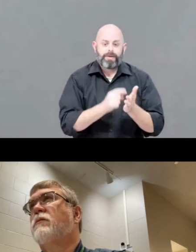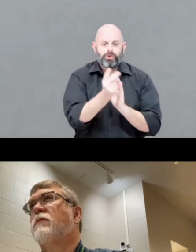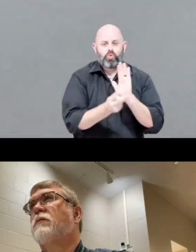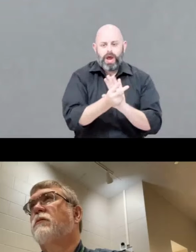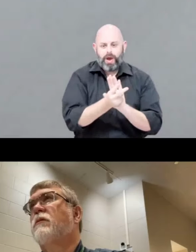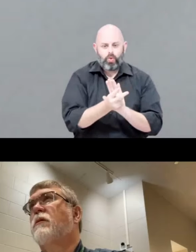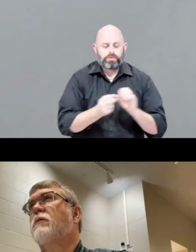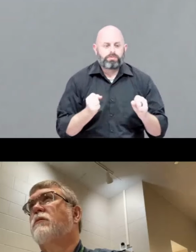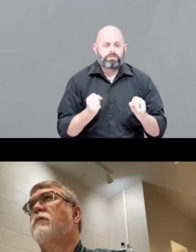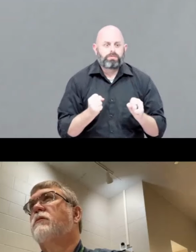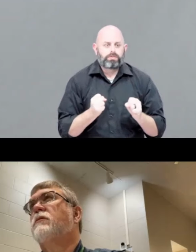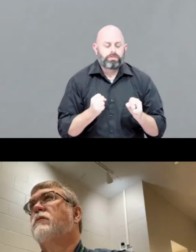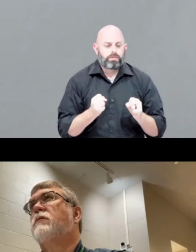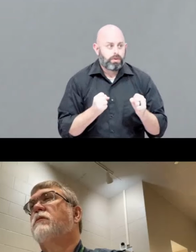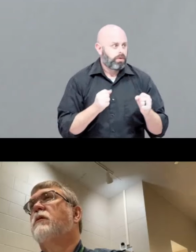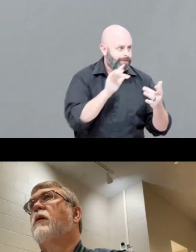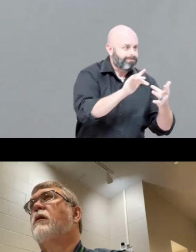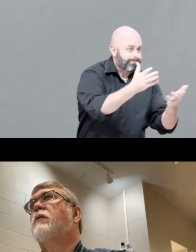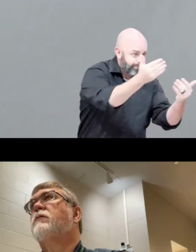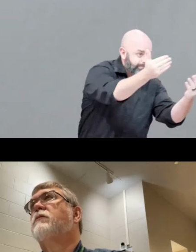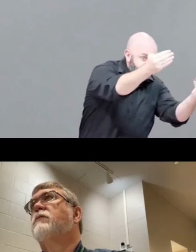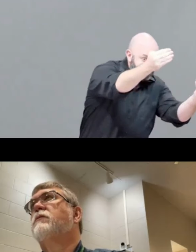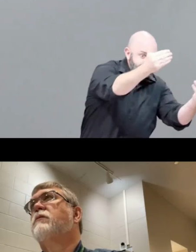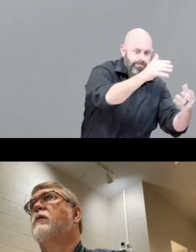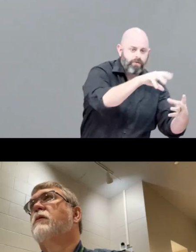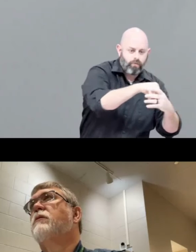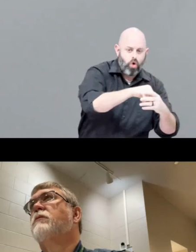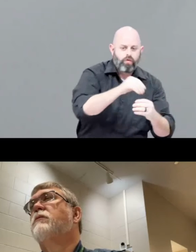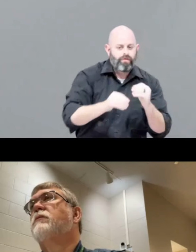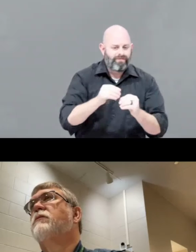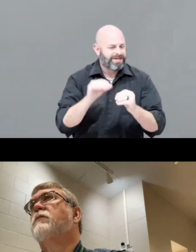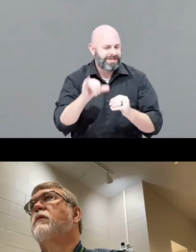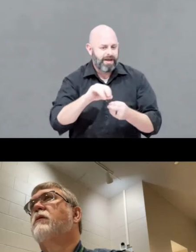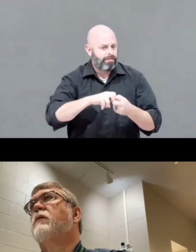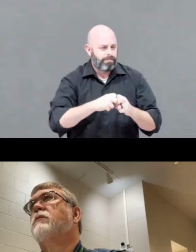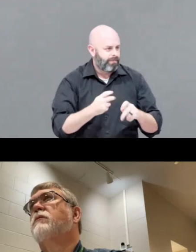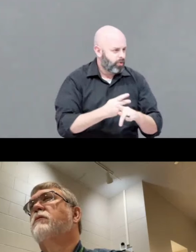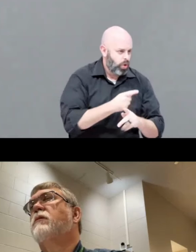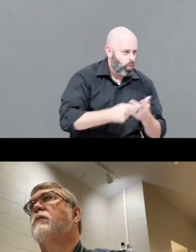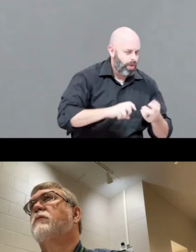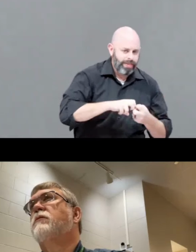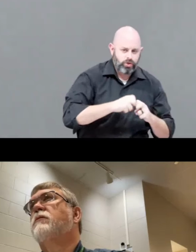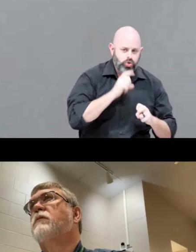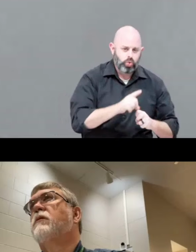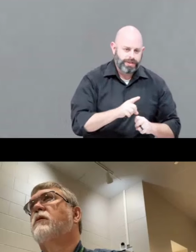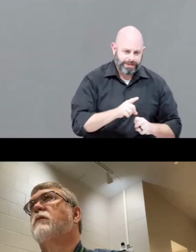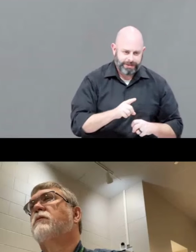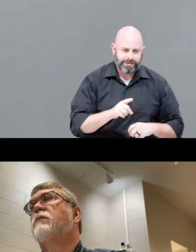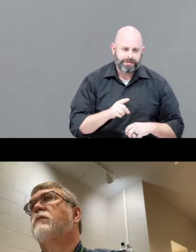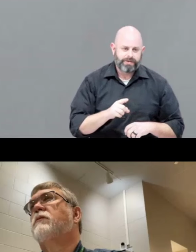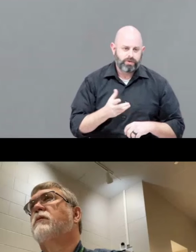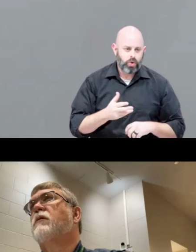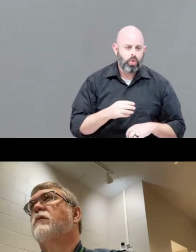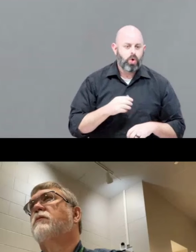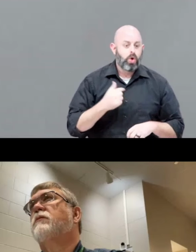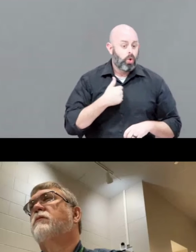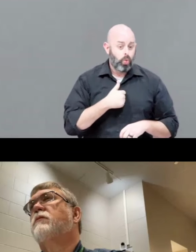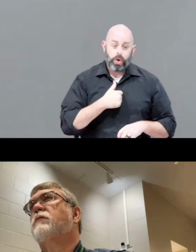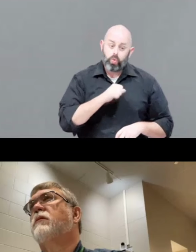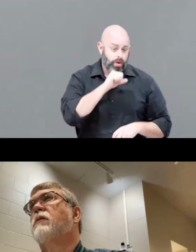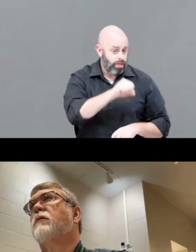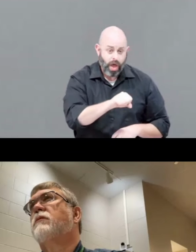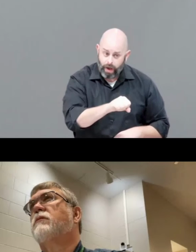the lag time between when we can actually get them involved and figure out what the issue is. So we would love